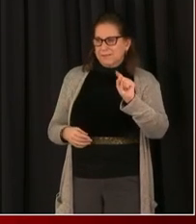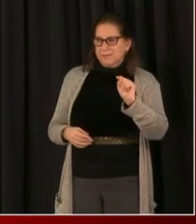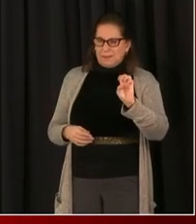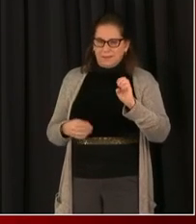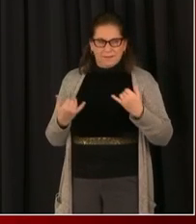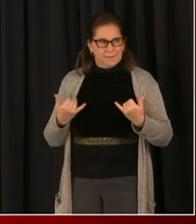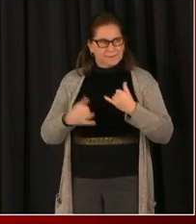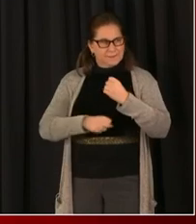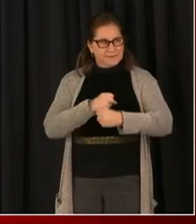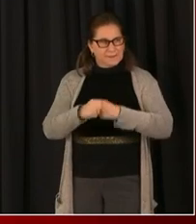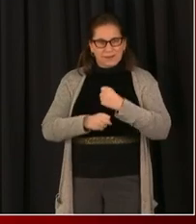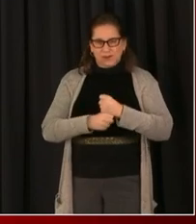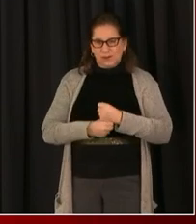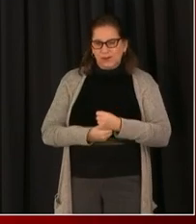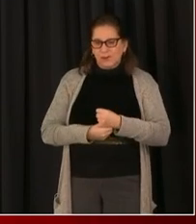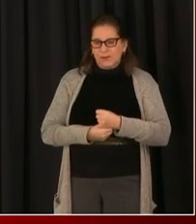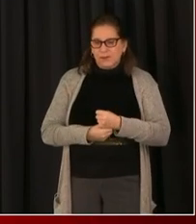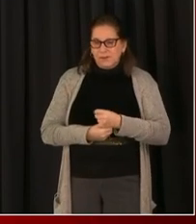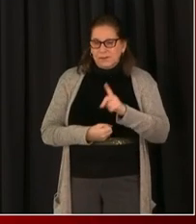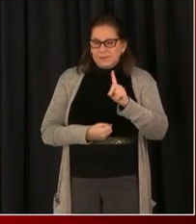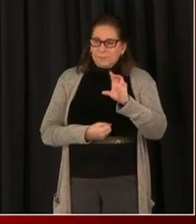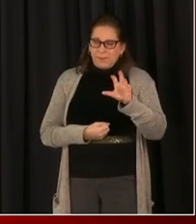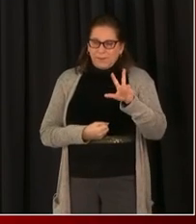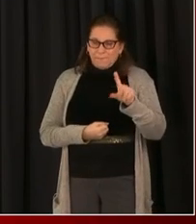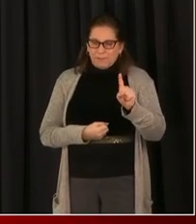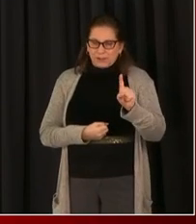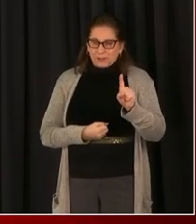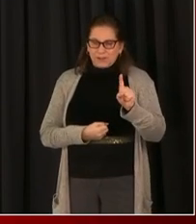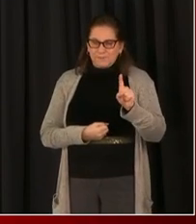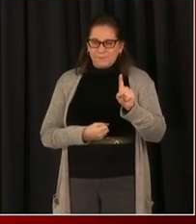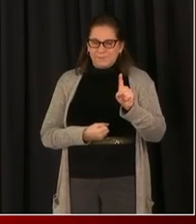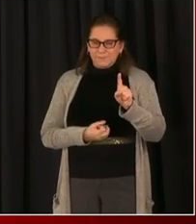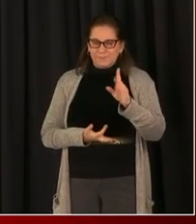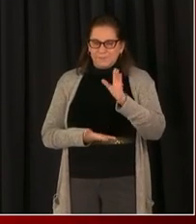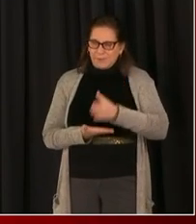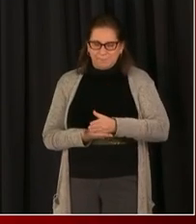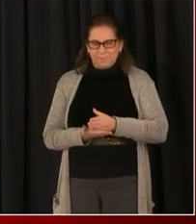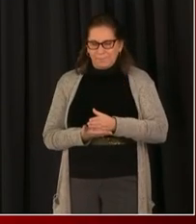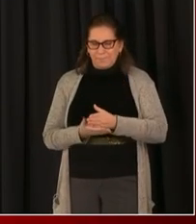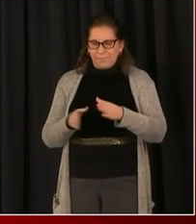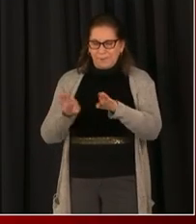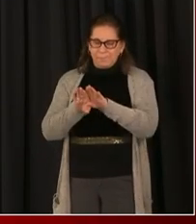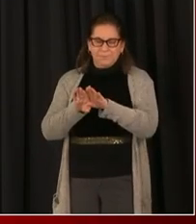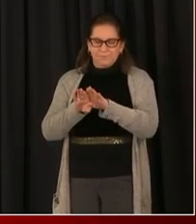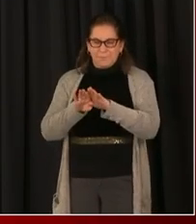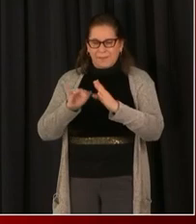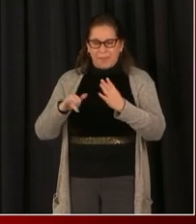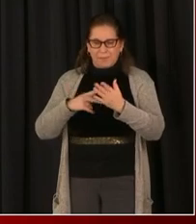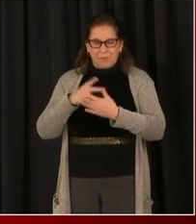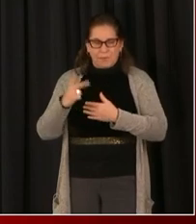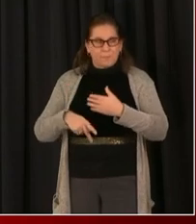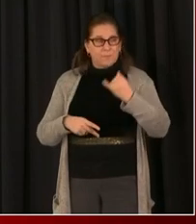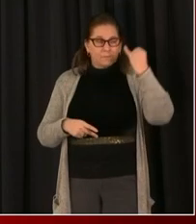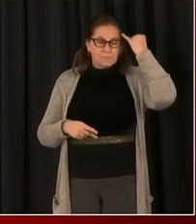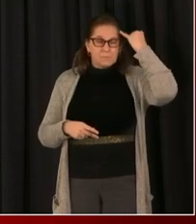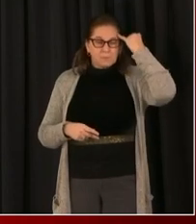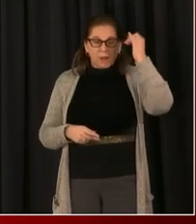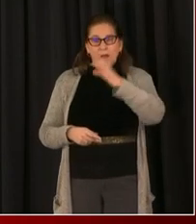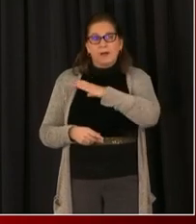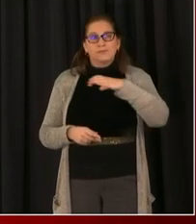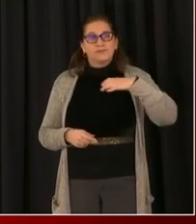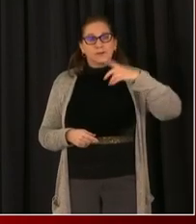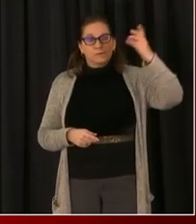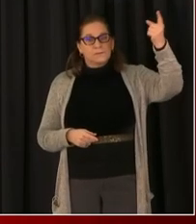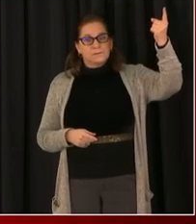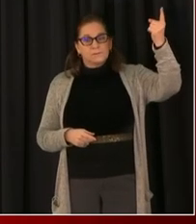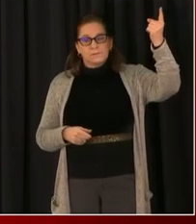December 31st, unless it's re-upped by the Congress. And so this is all from the CARES Act money? We will fund